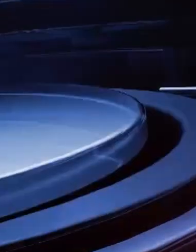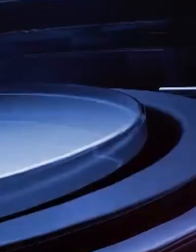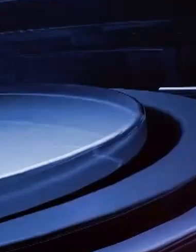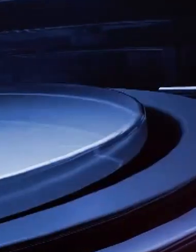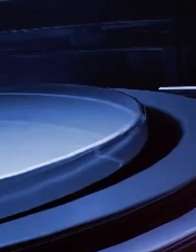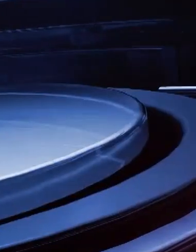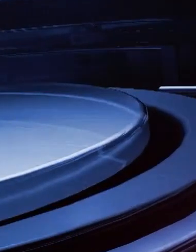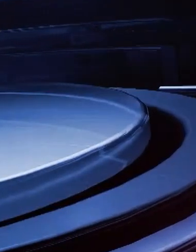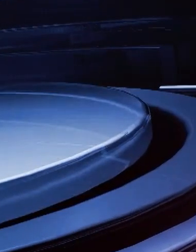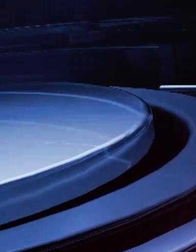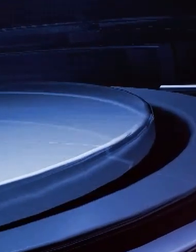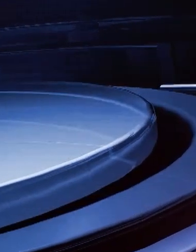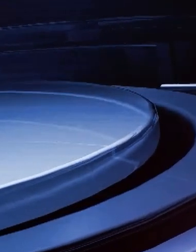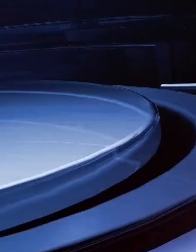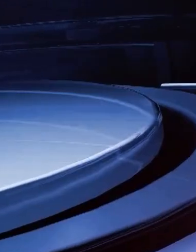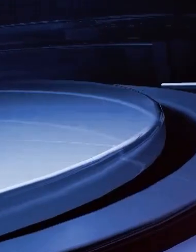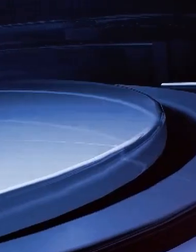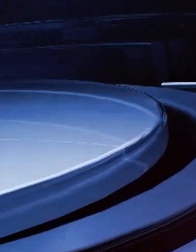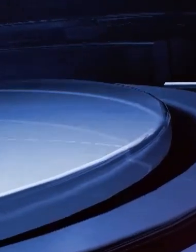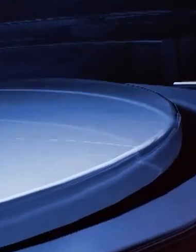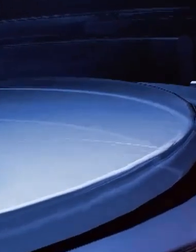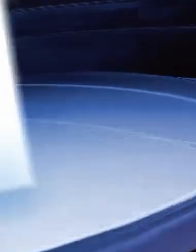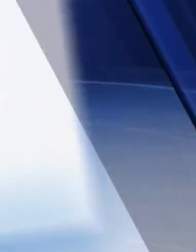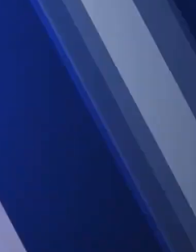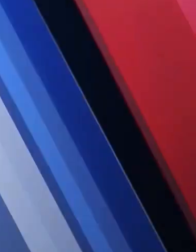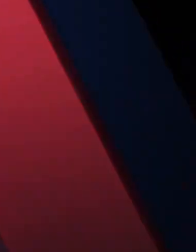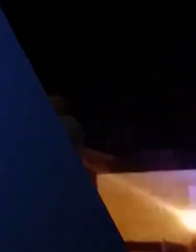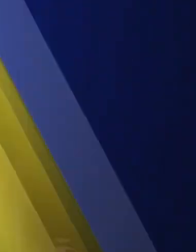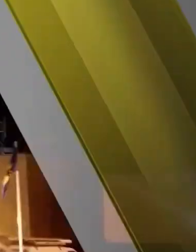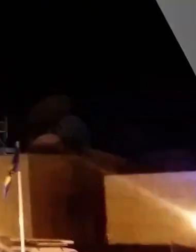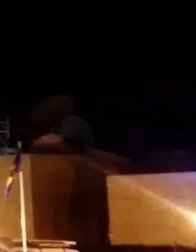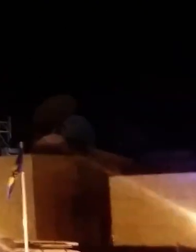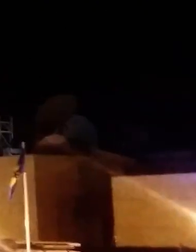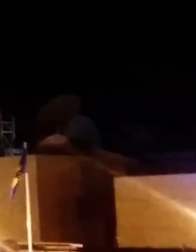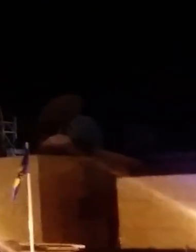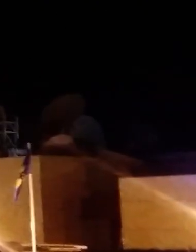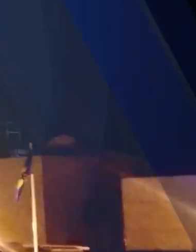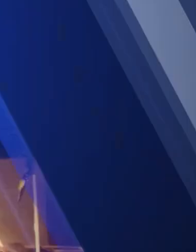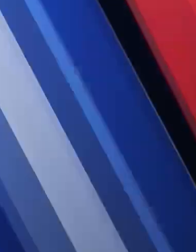15. Caribbean Roots, Global Excellence.